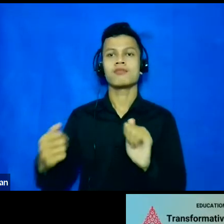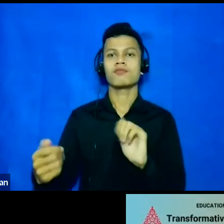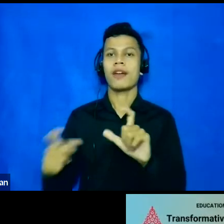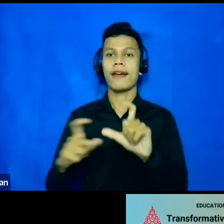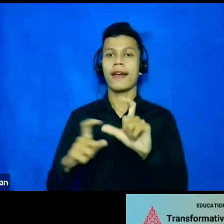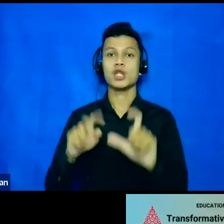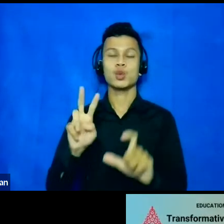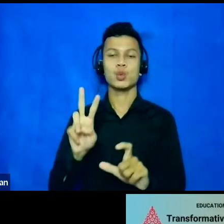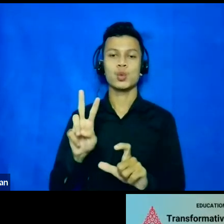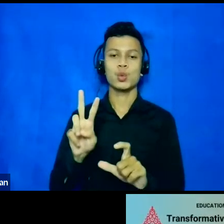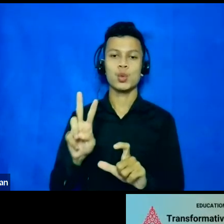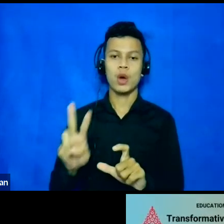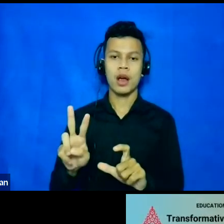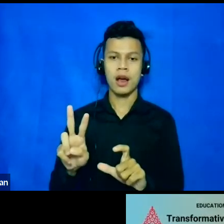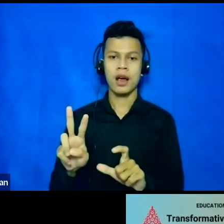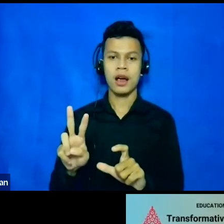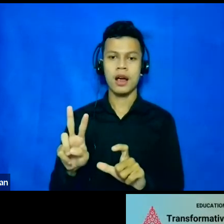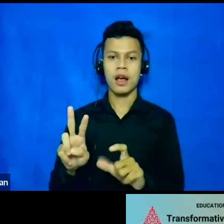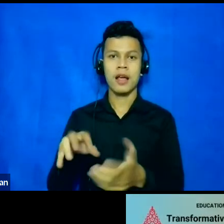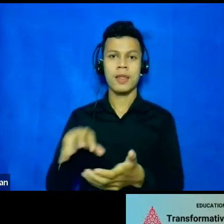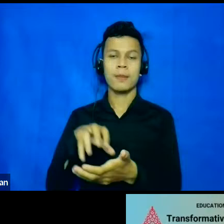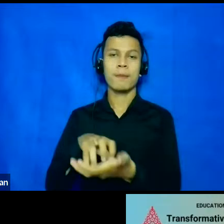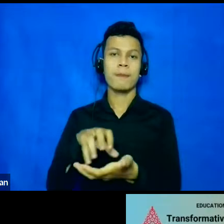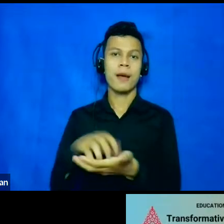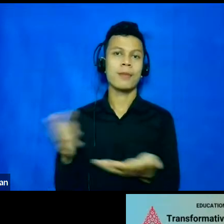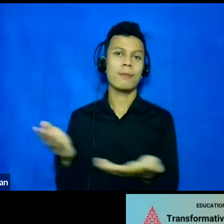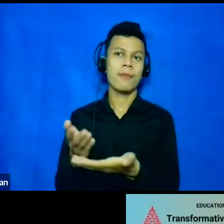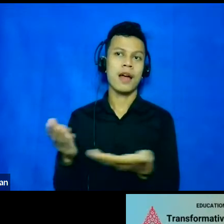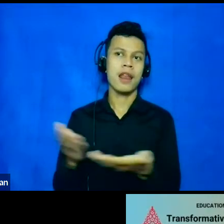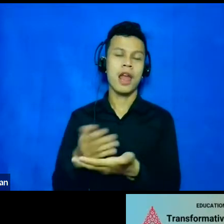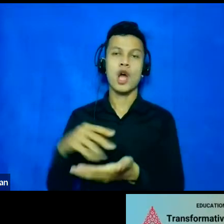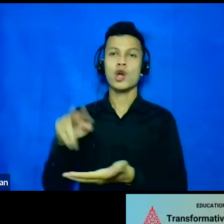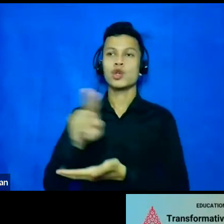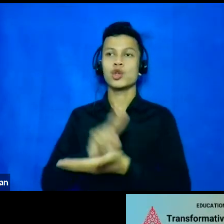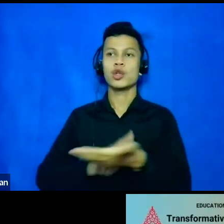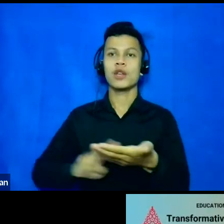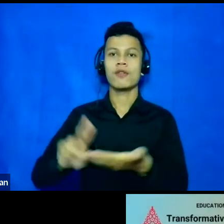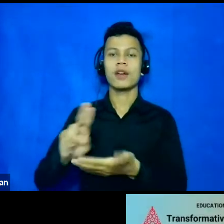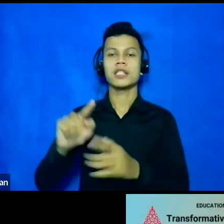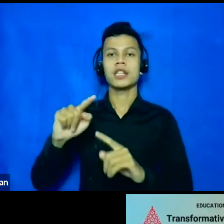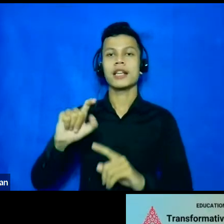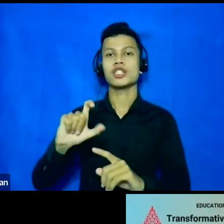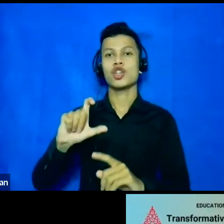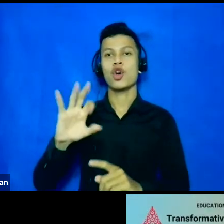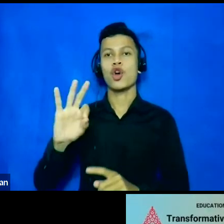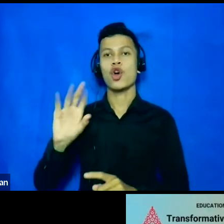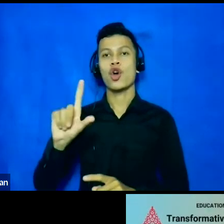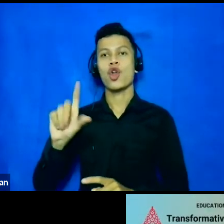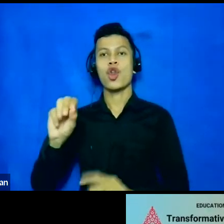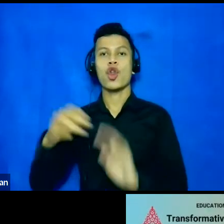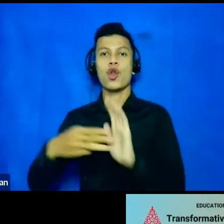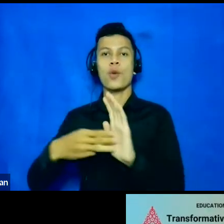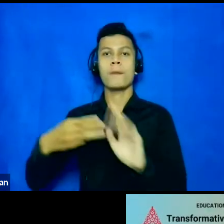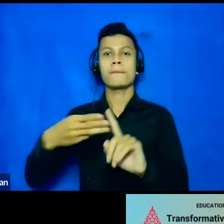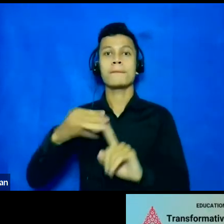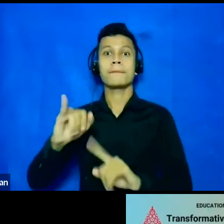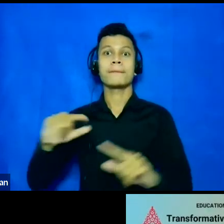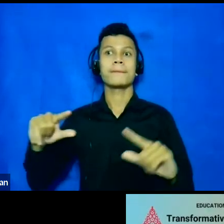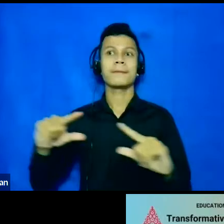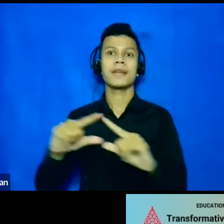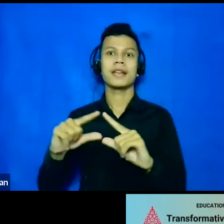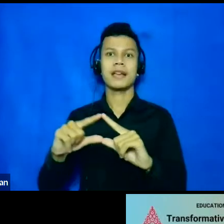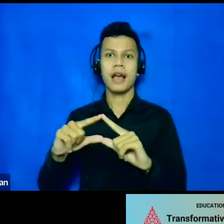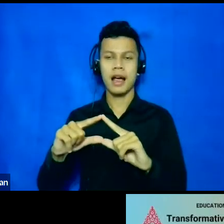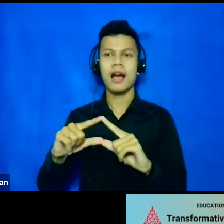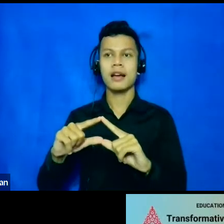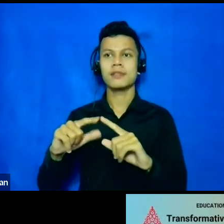from Teachers College, Columbia University, and a bachelor's degree from the George Washington University. I'm opening